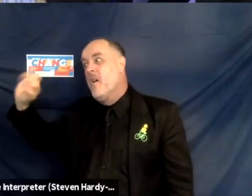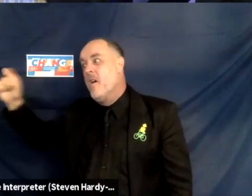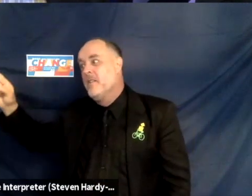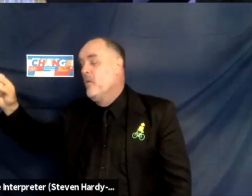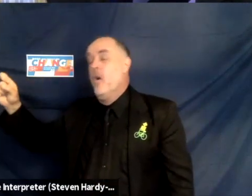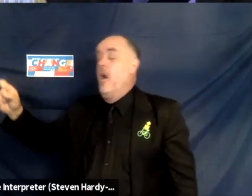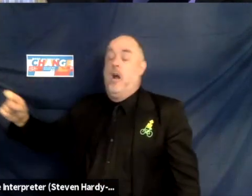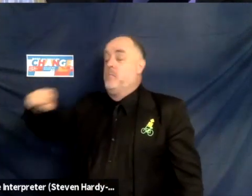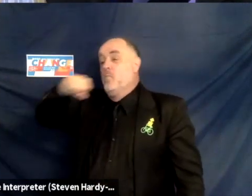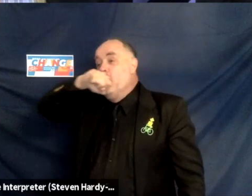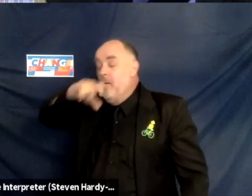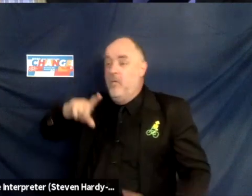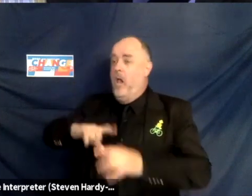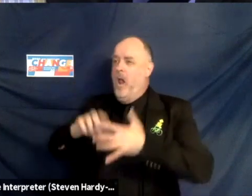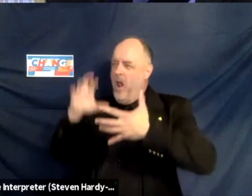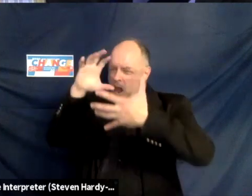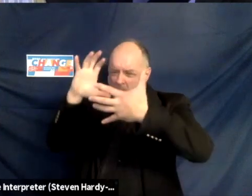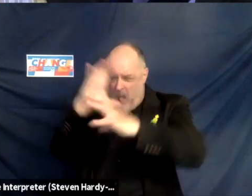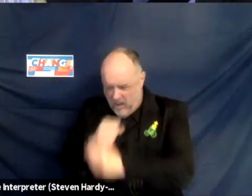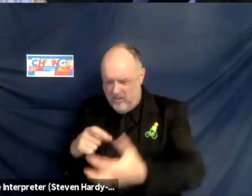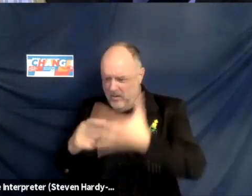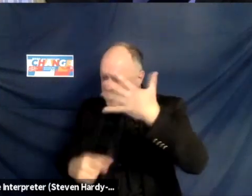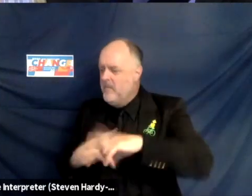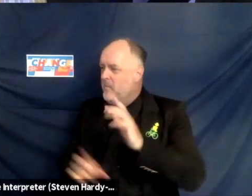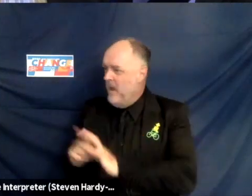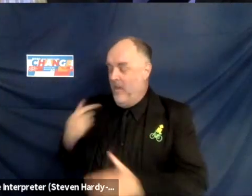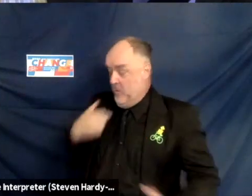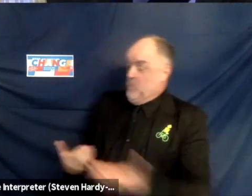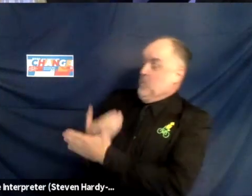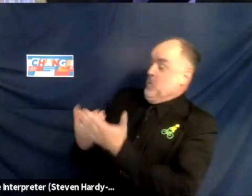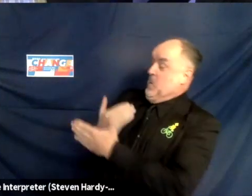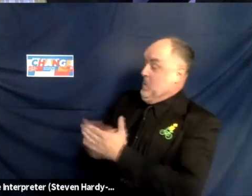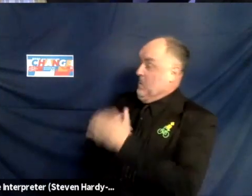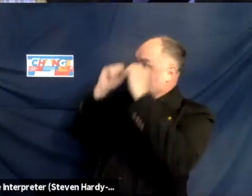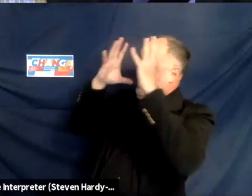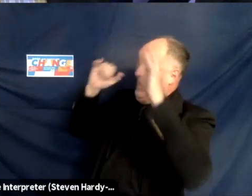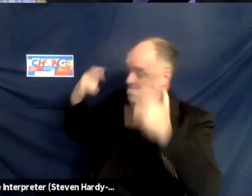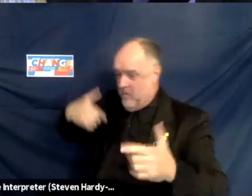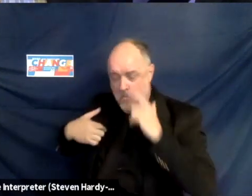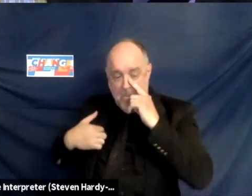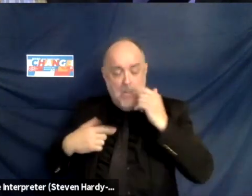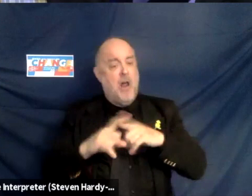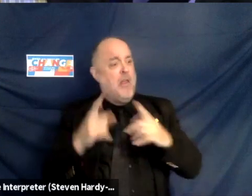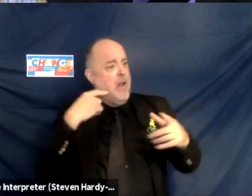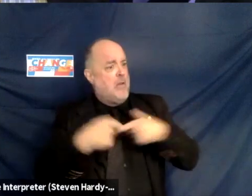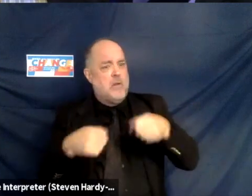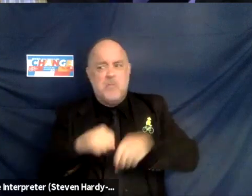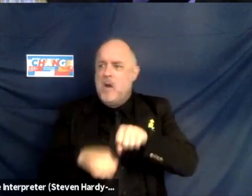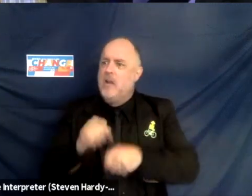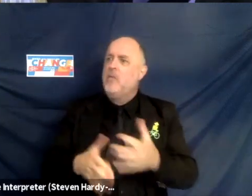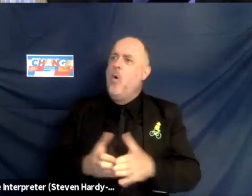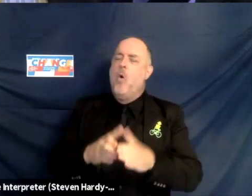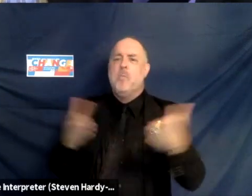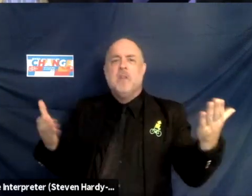these developments, and it seemed pretty newfangled to me. It's incredibly exciting, especially to the extent that it opens up range for commuting.